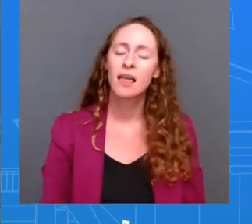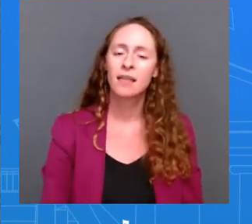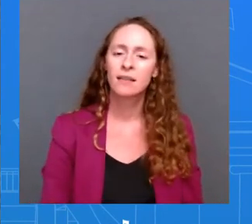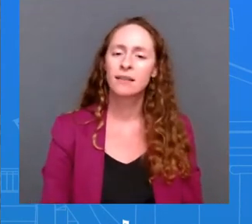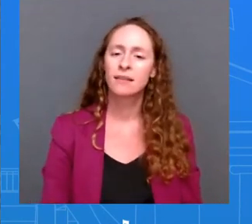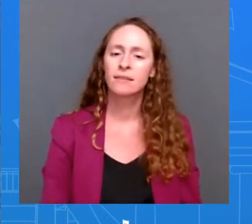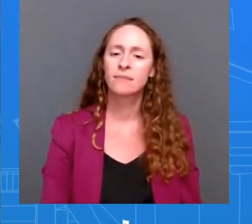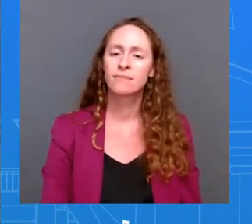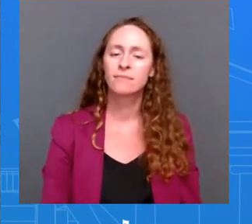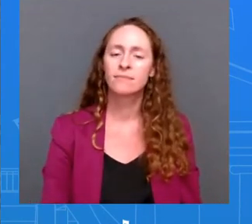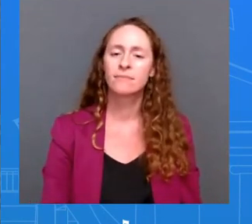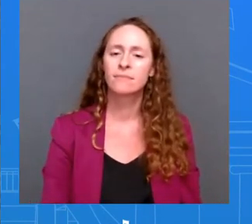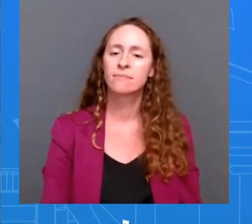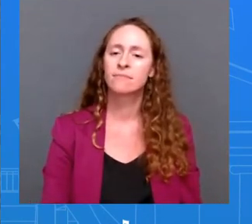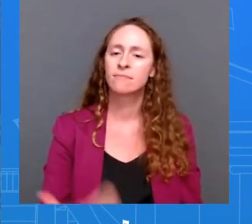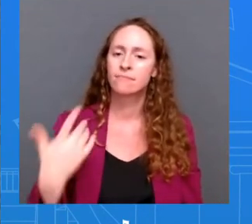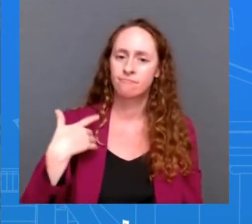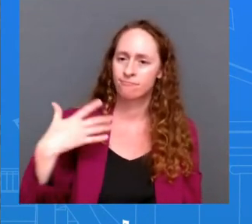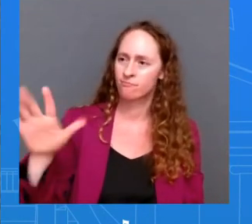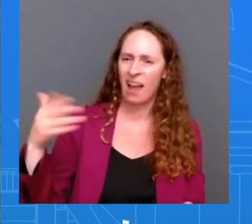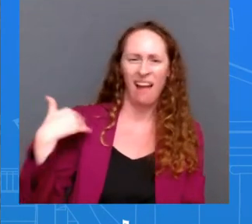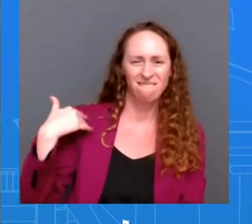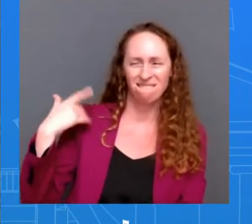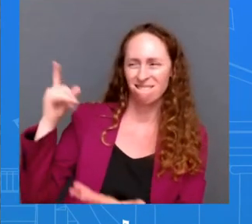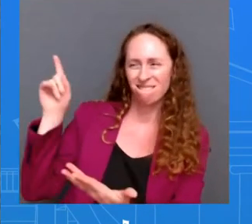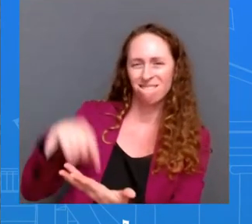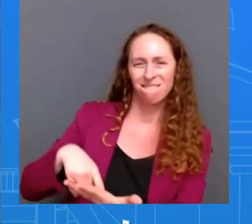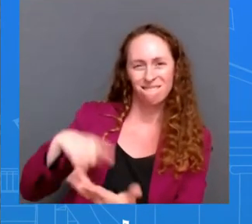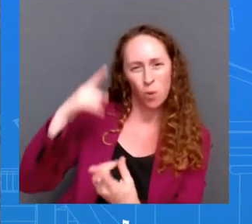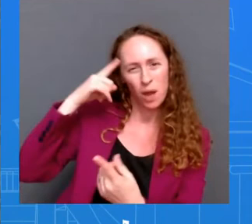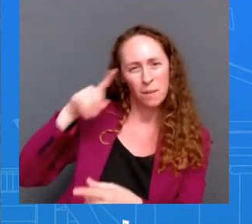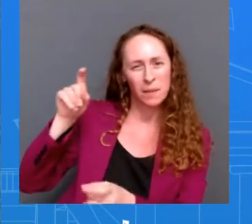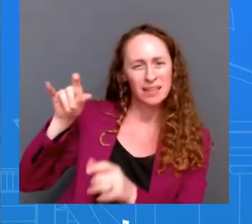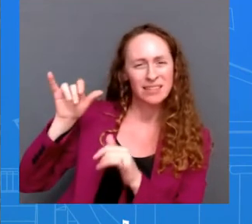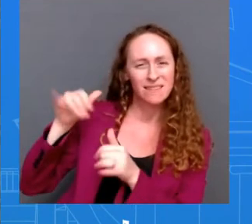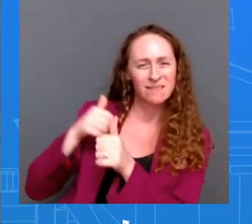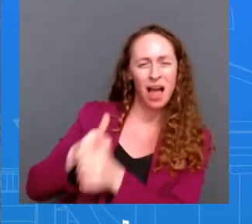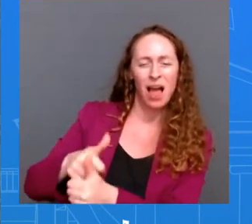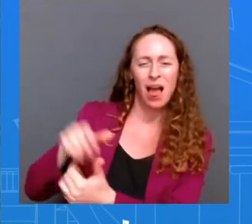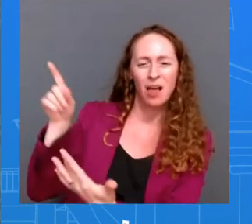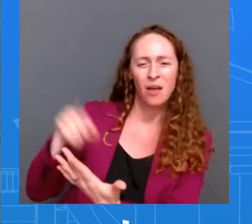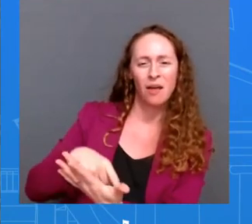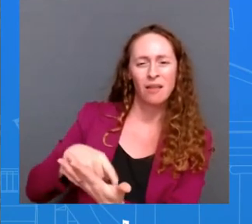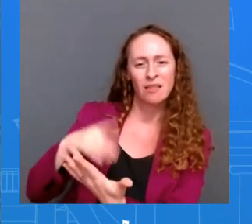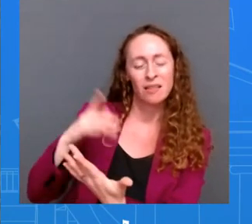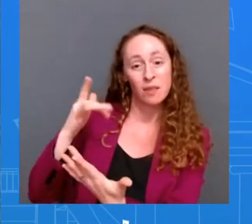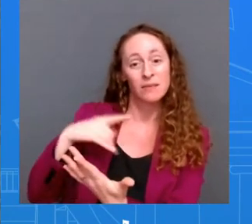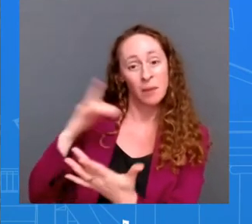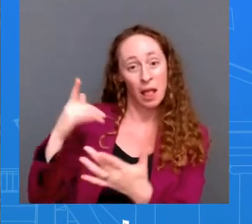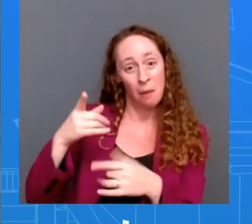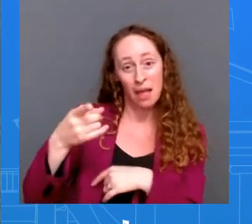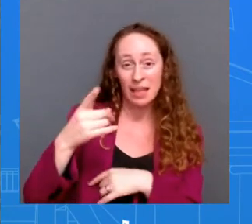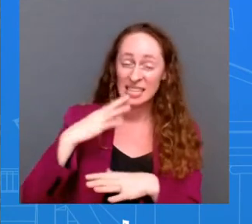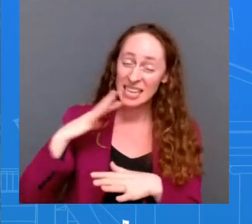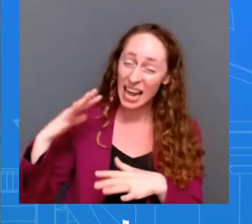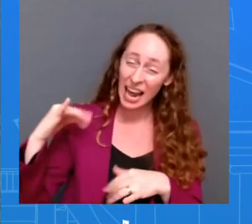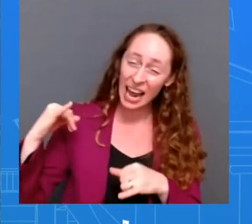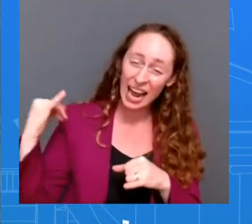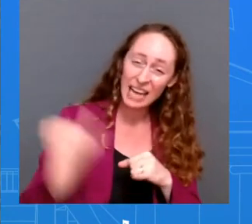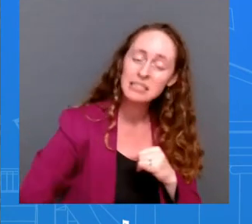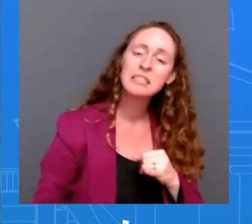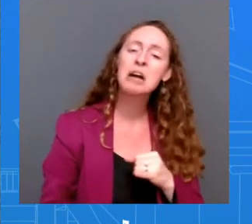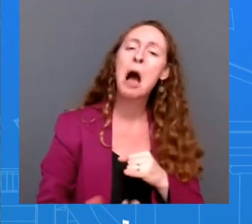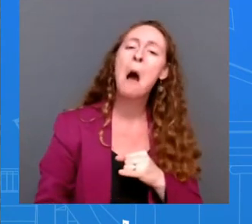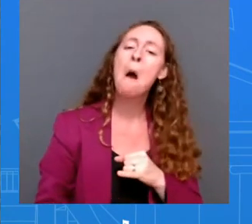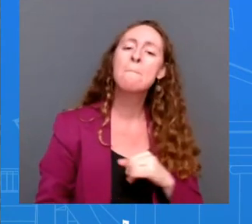I'm not going to slap a label on it and say last ditch, but clearly time does appear to be getting very short in terms of being able to get